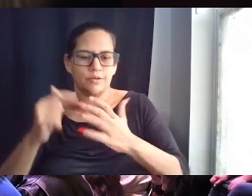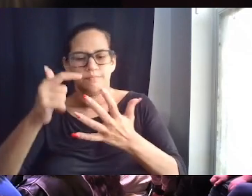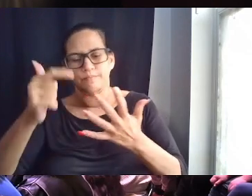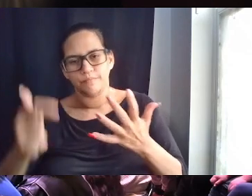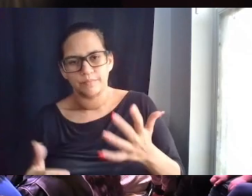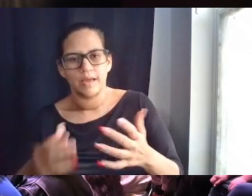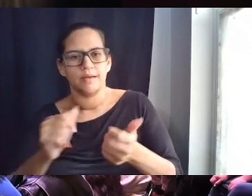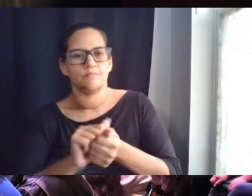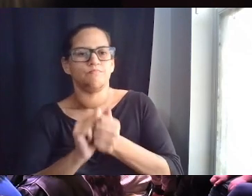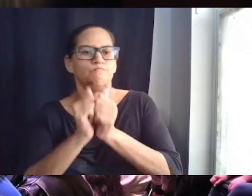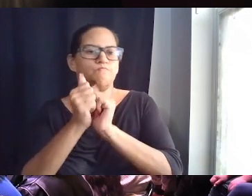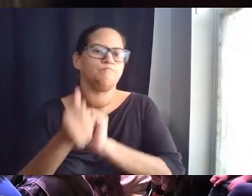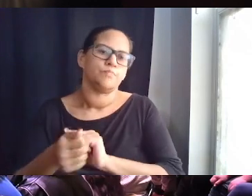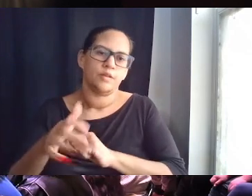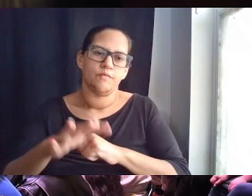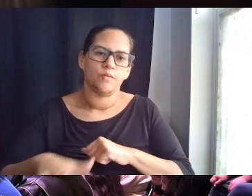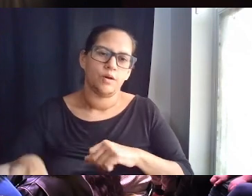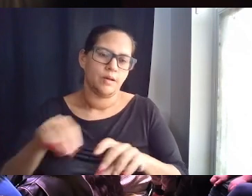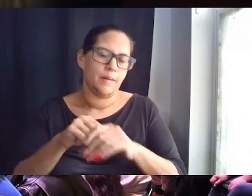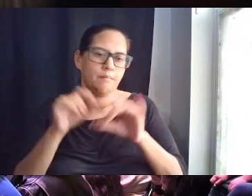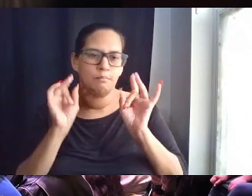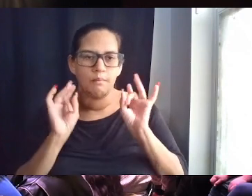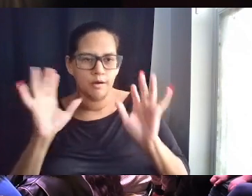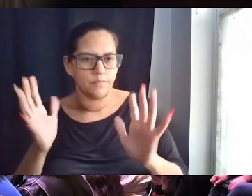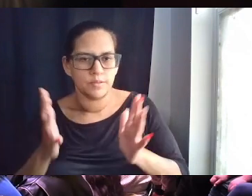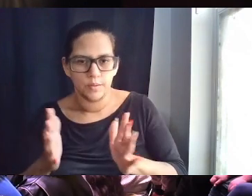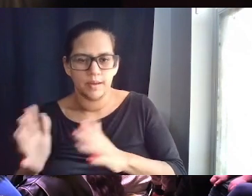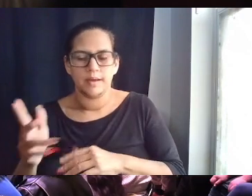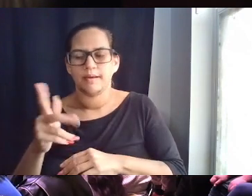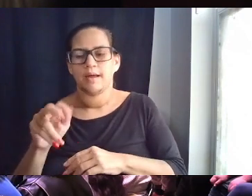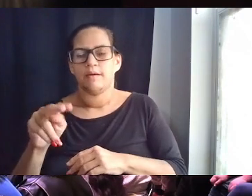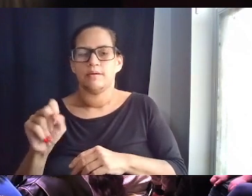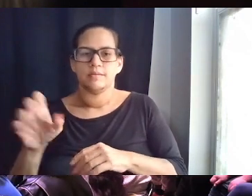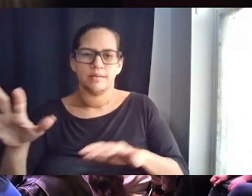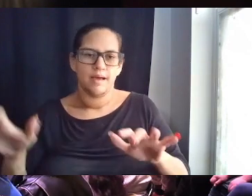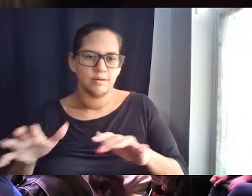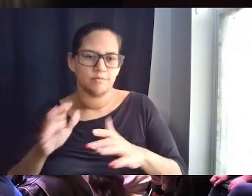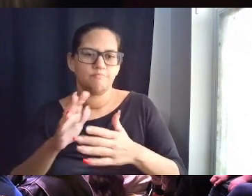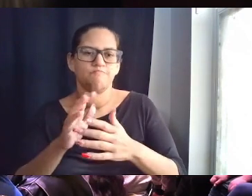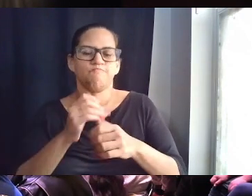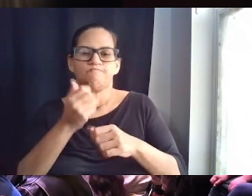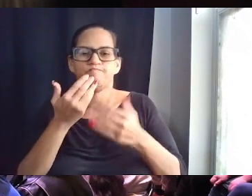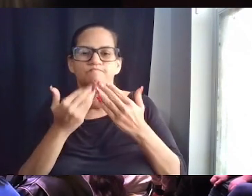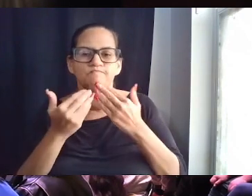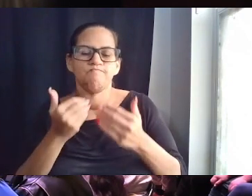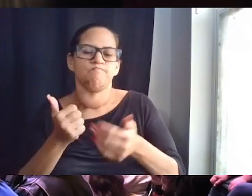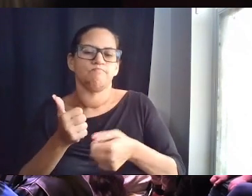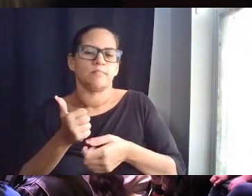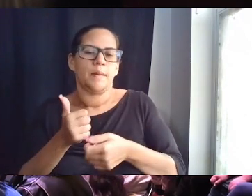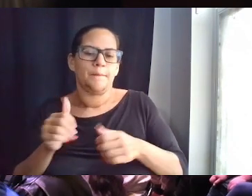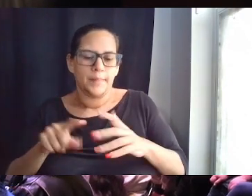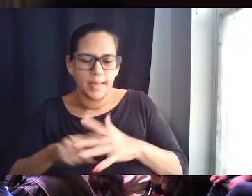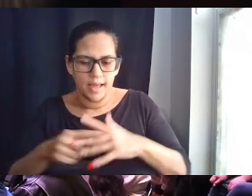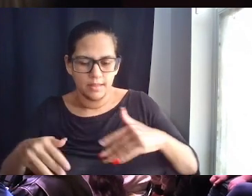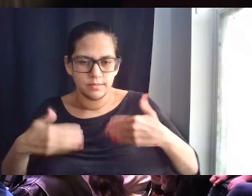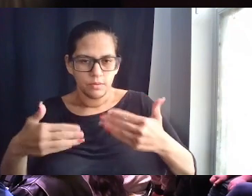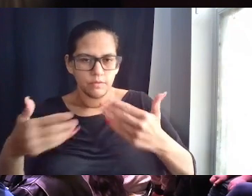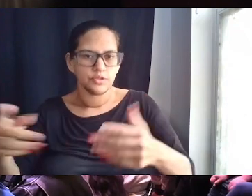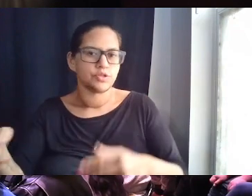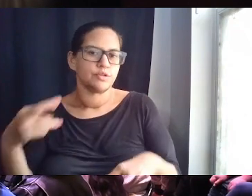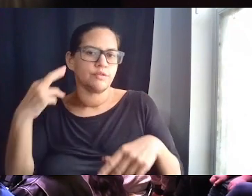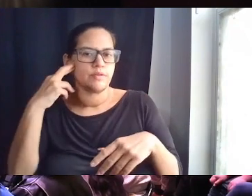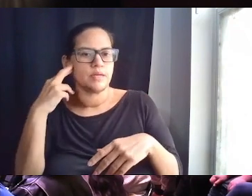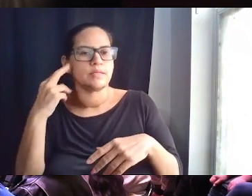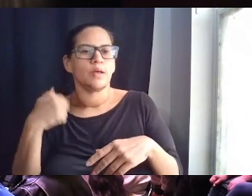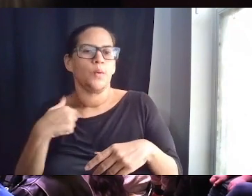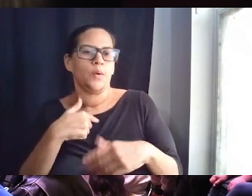the field in marvelous ways. Karen's act of generosity began this movement, She is the reason we are here today.